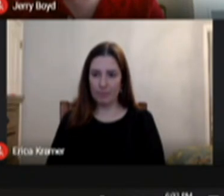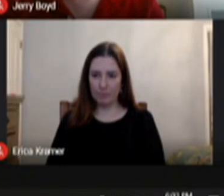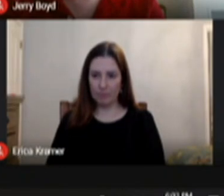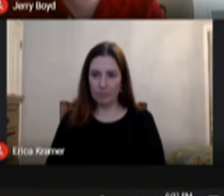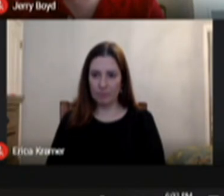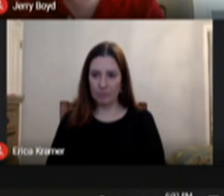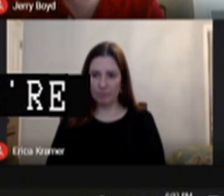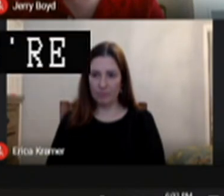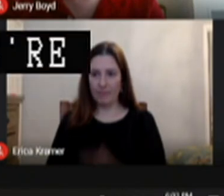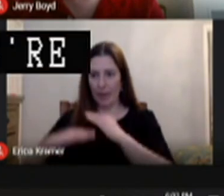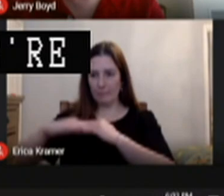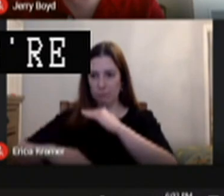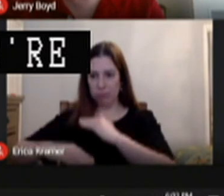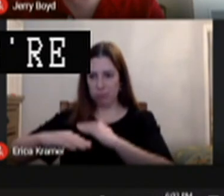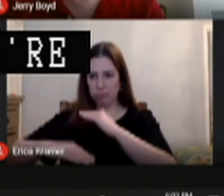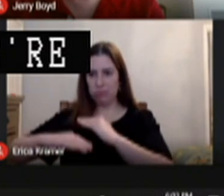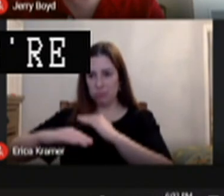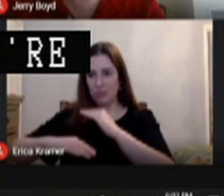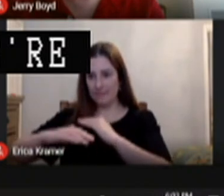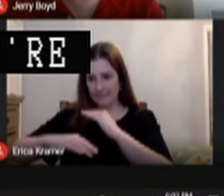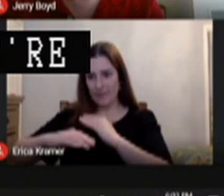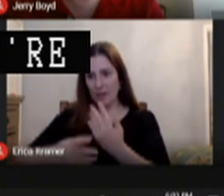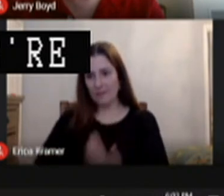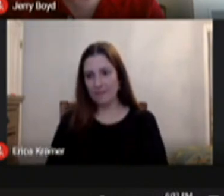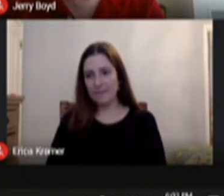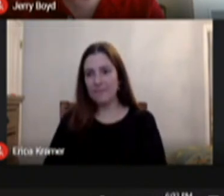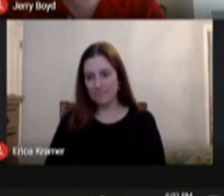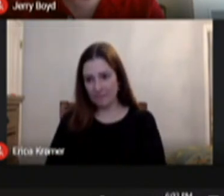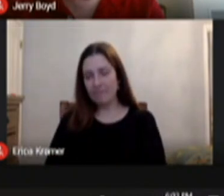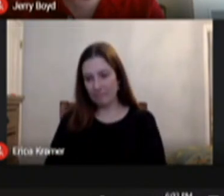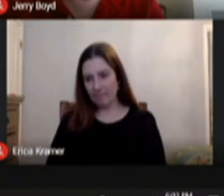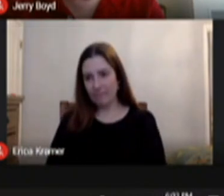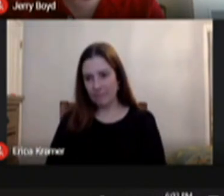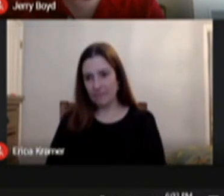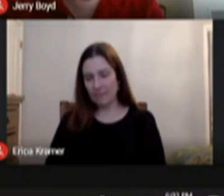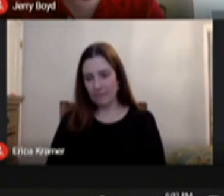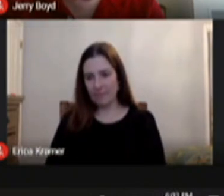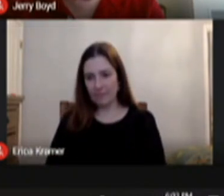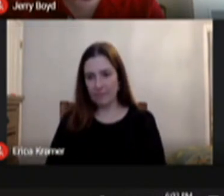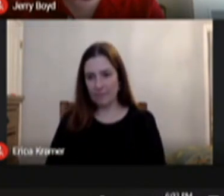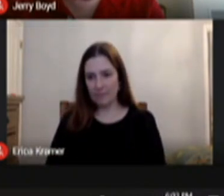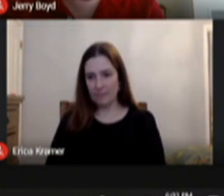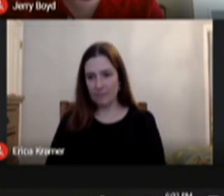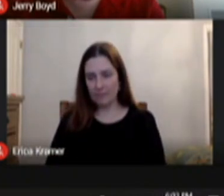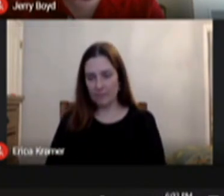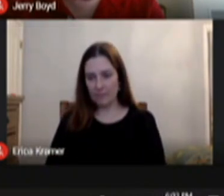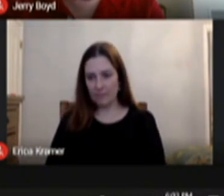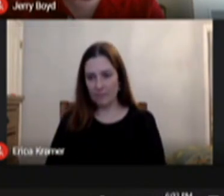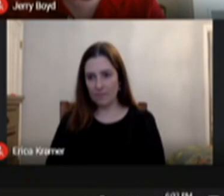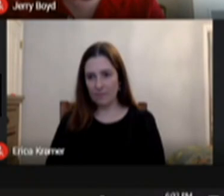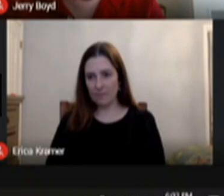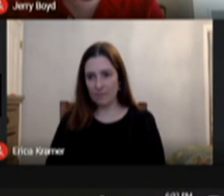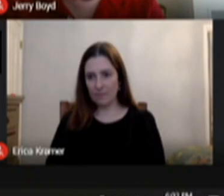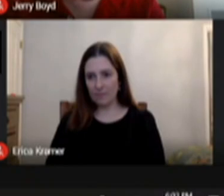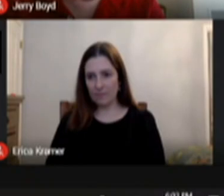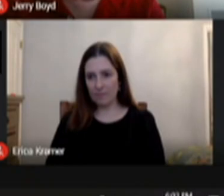bricks on a concrete base with weep holes and with edge restraints that ensure that there is minimal movement over